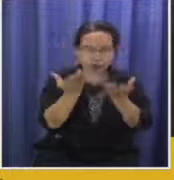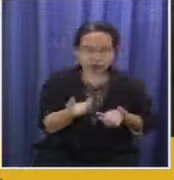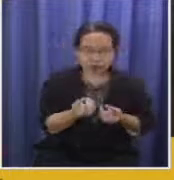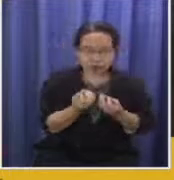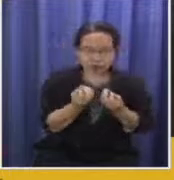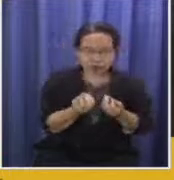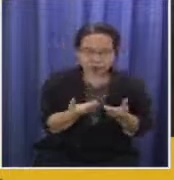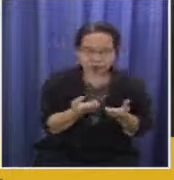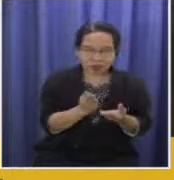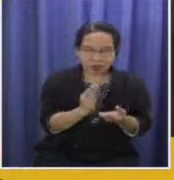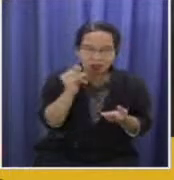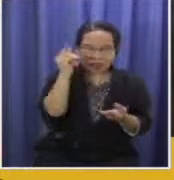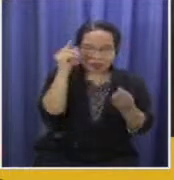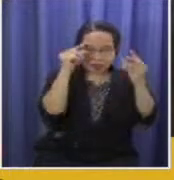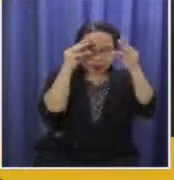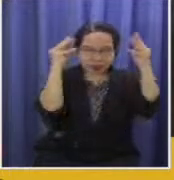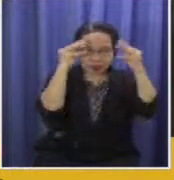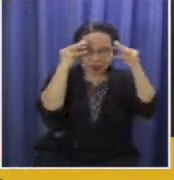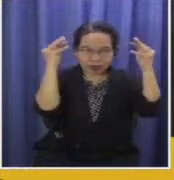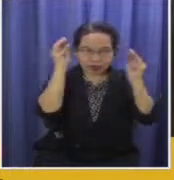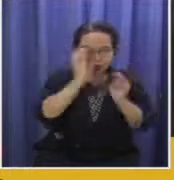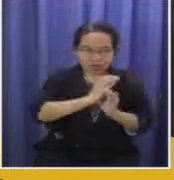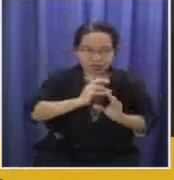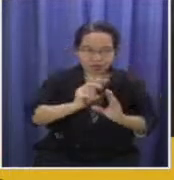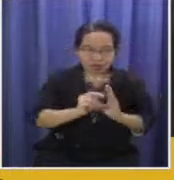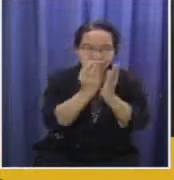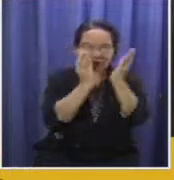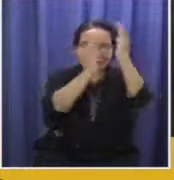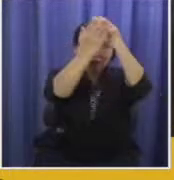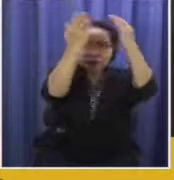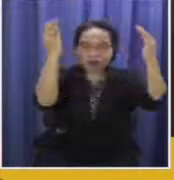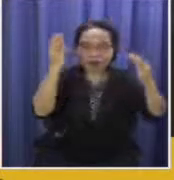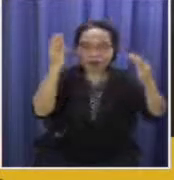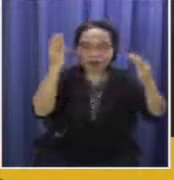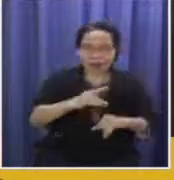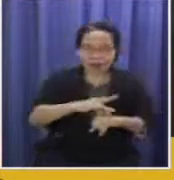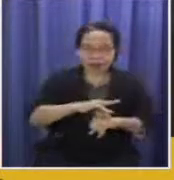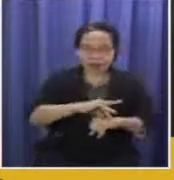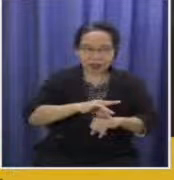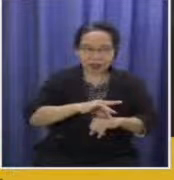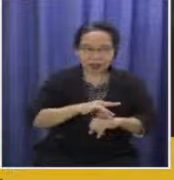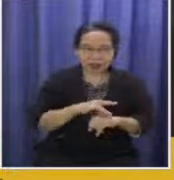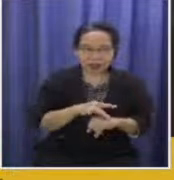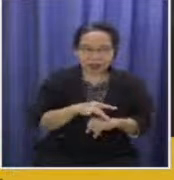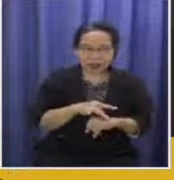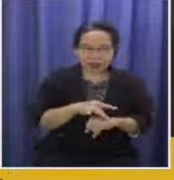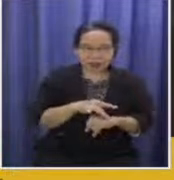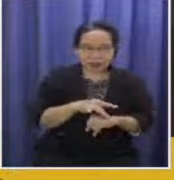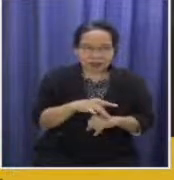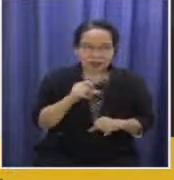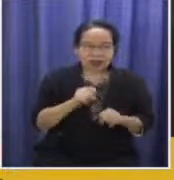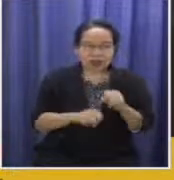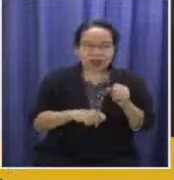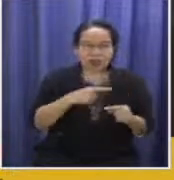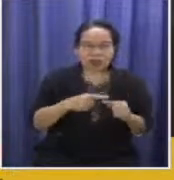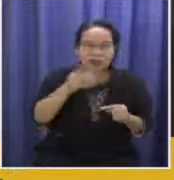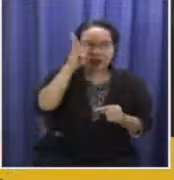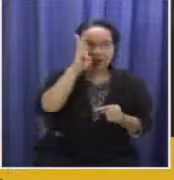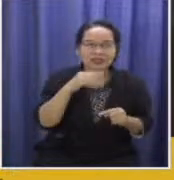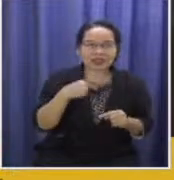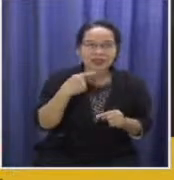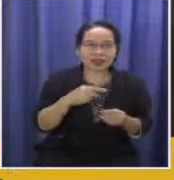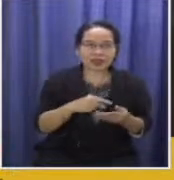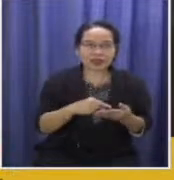by Moses is the creation of the heaven and the earth. So, when God said